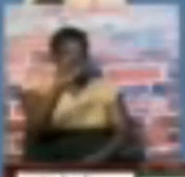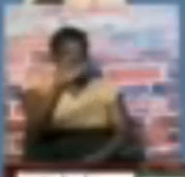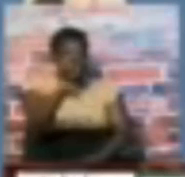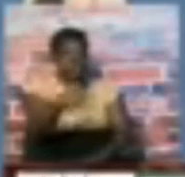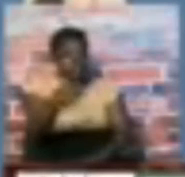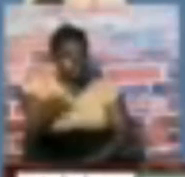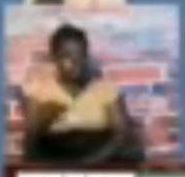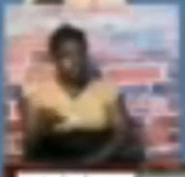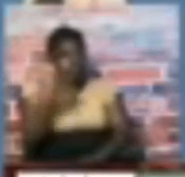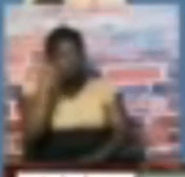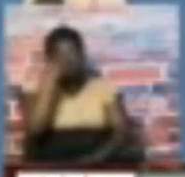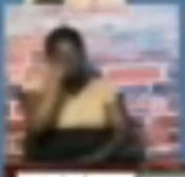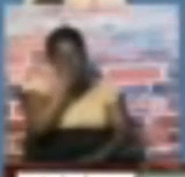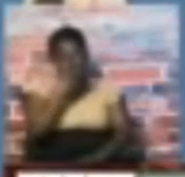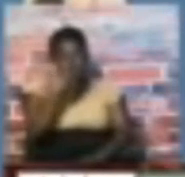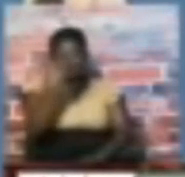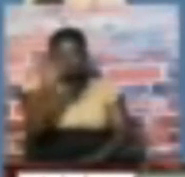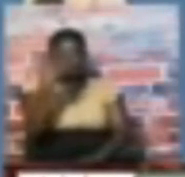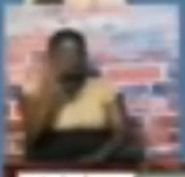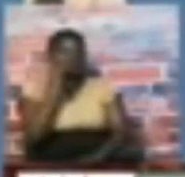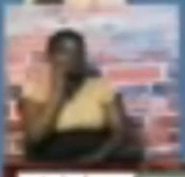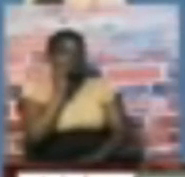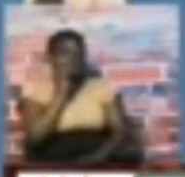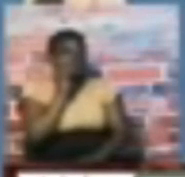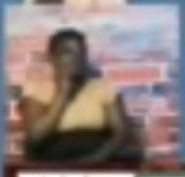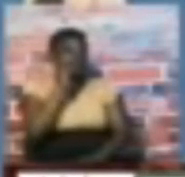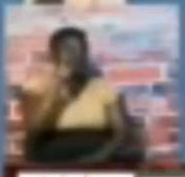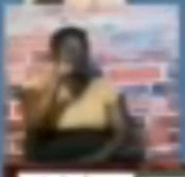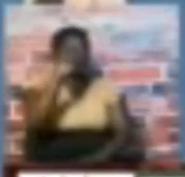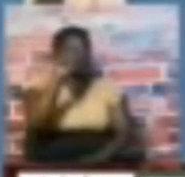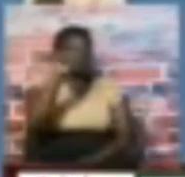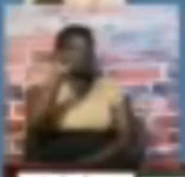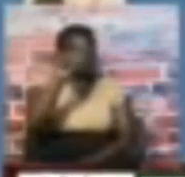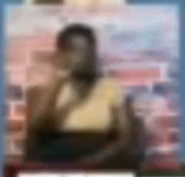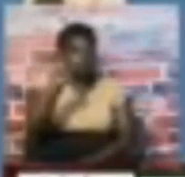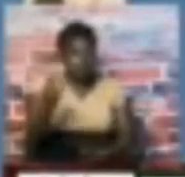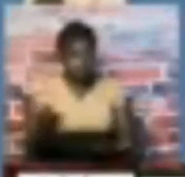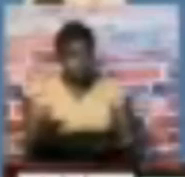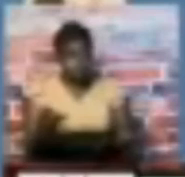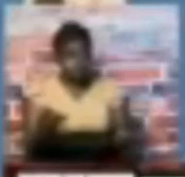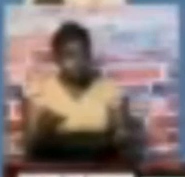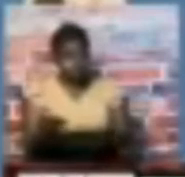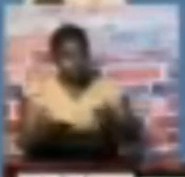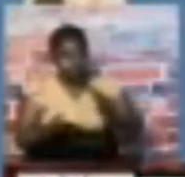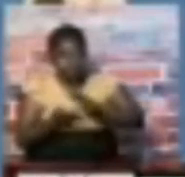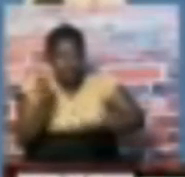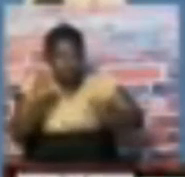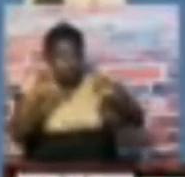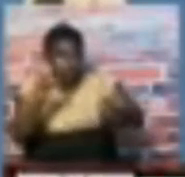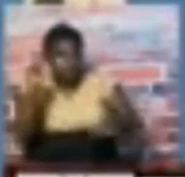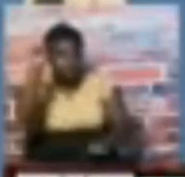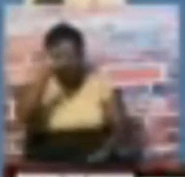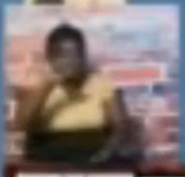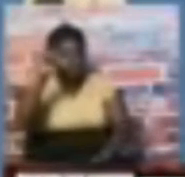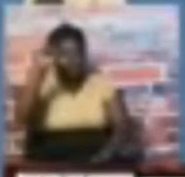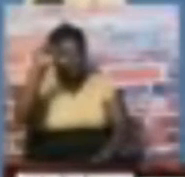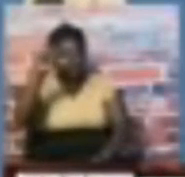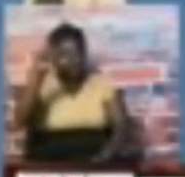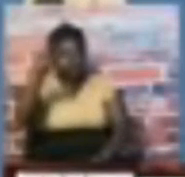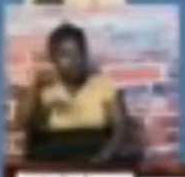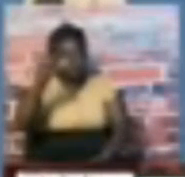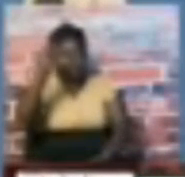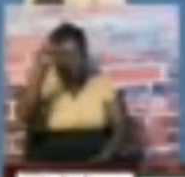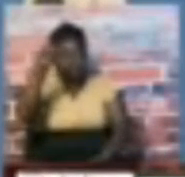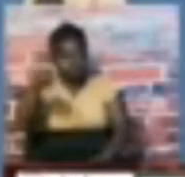BAM Petroleum, 5 million shillings. SIPAPA, five heifers and food items